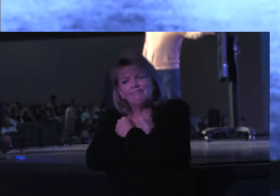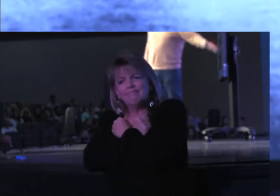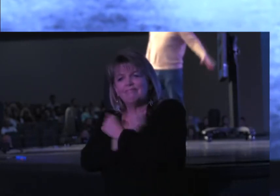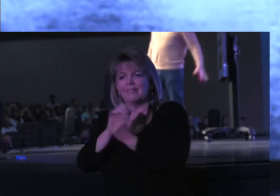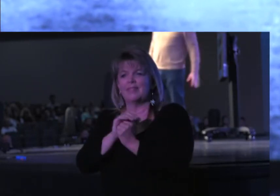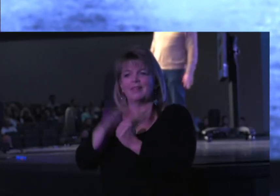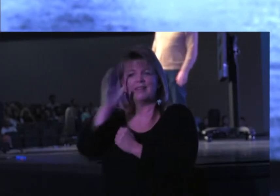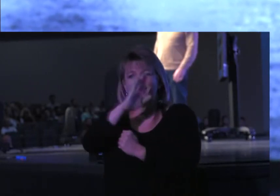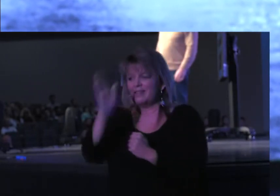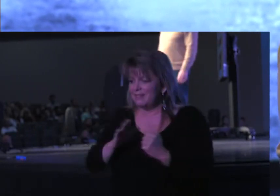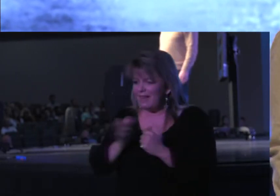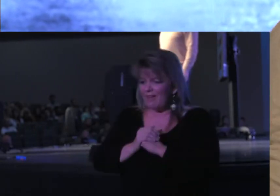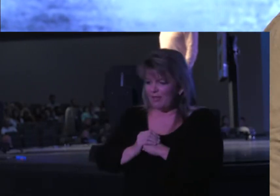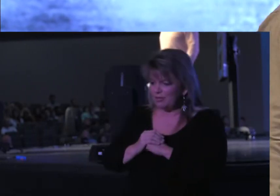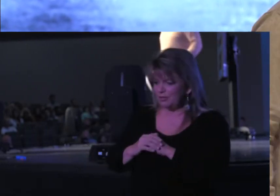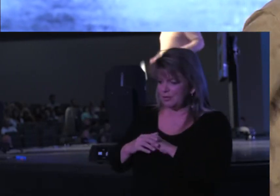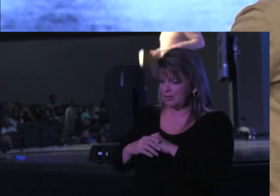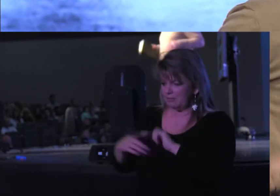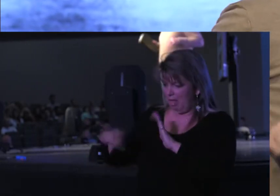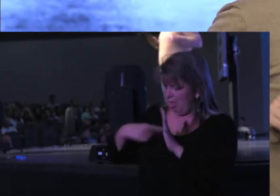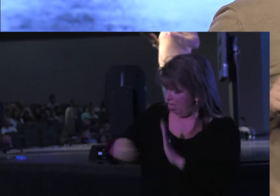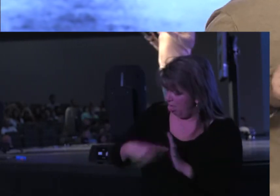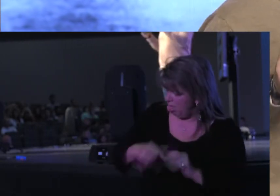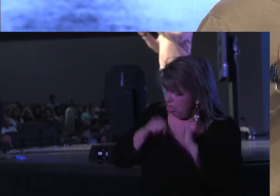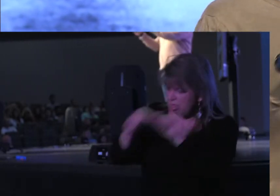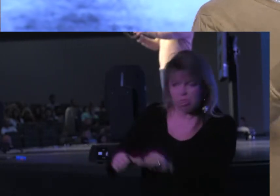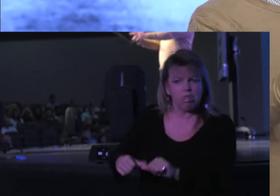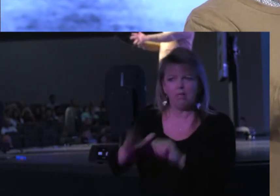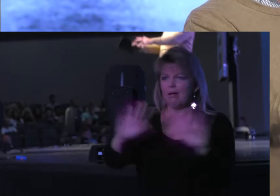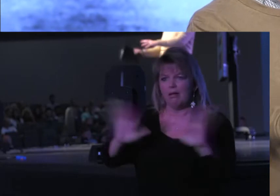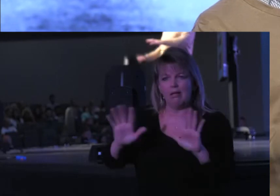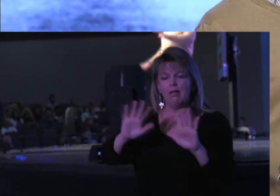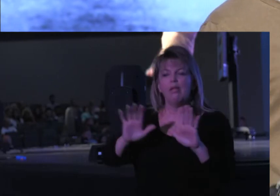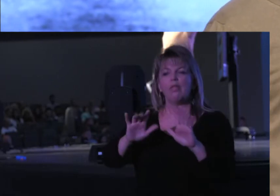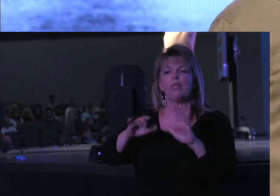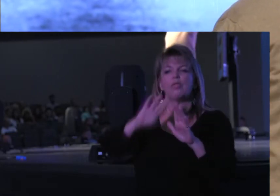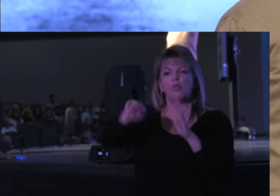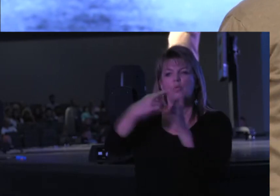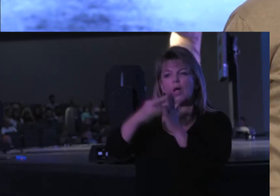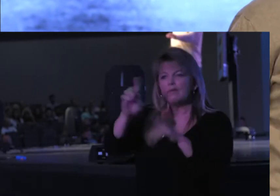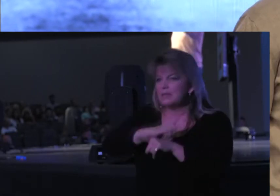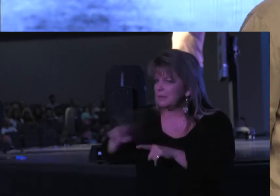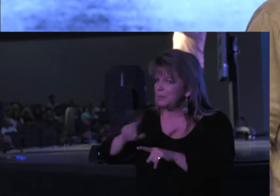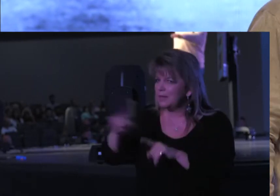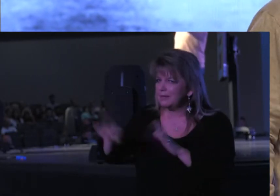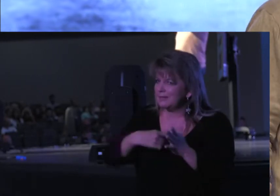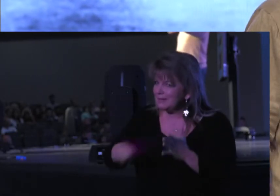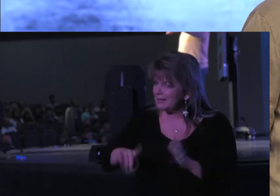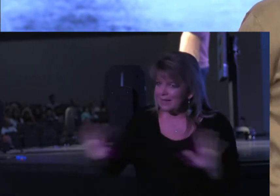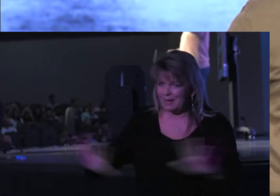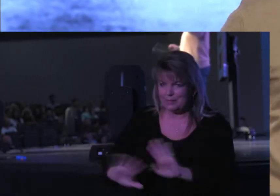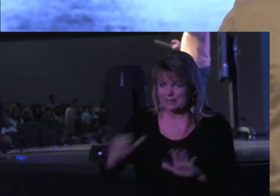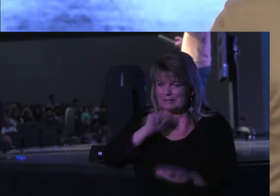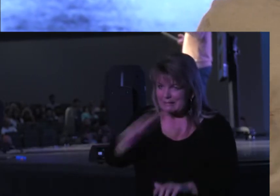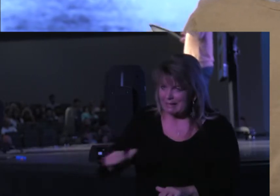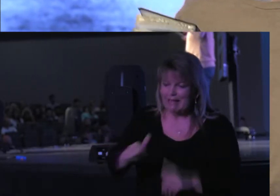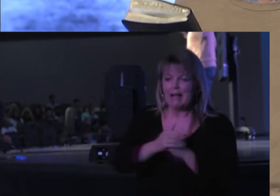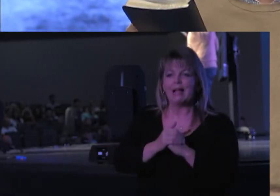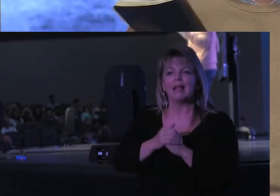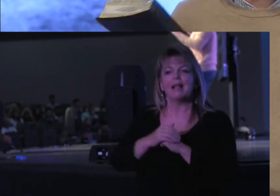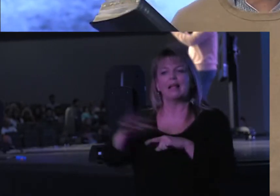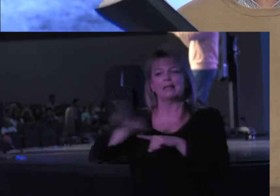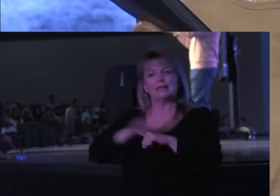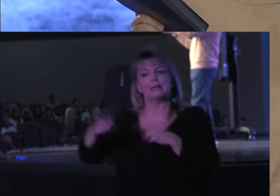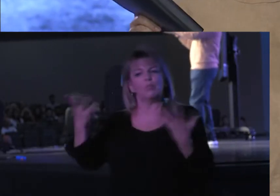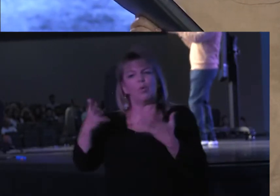never to hold their mistake over them again, because the whole role of discipline is not to condemn and mire them in guilt. Rather, it is